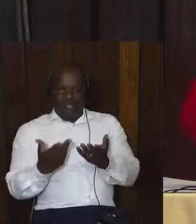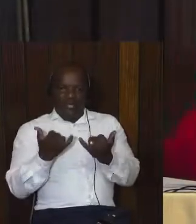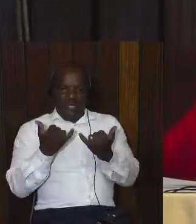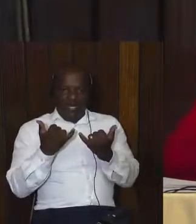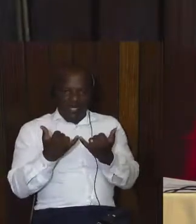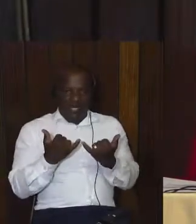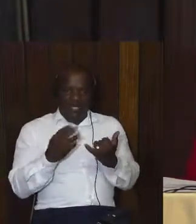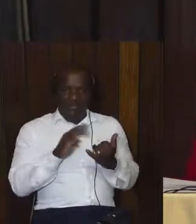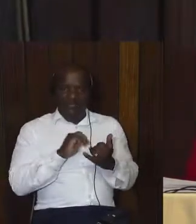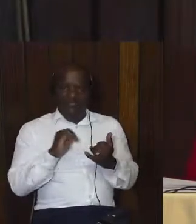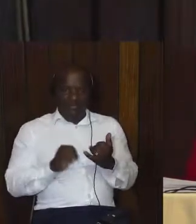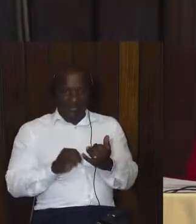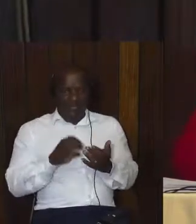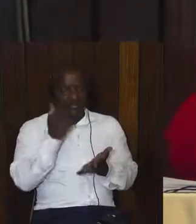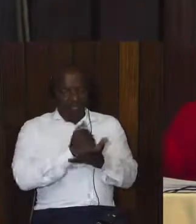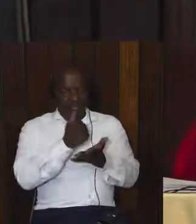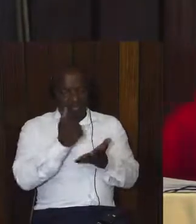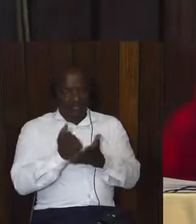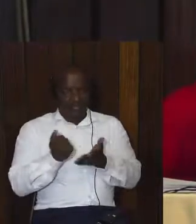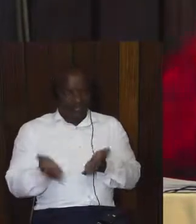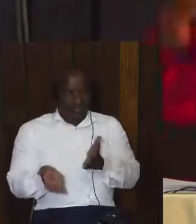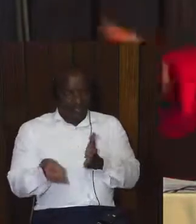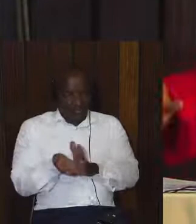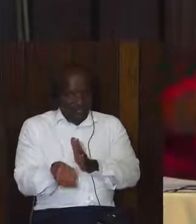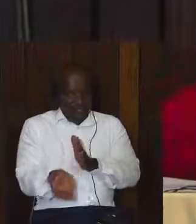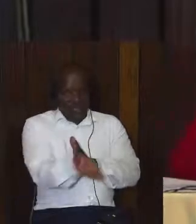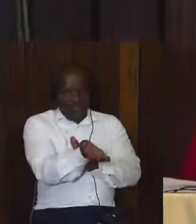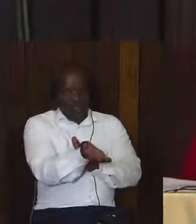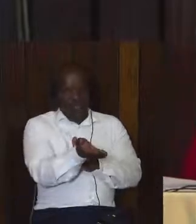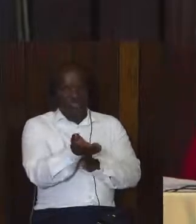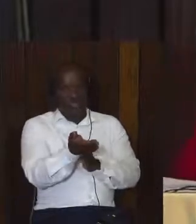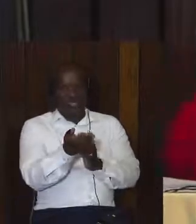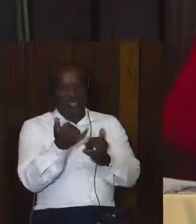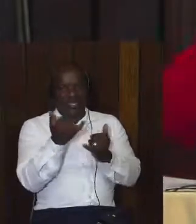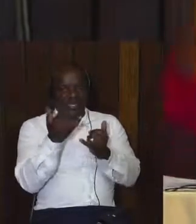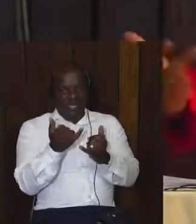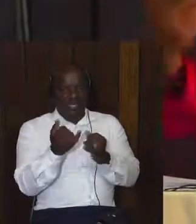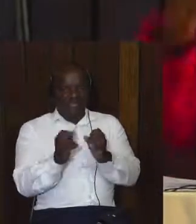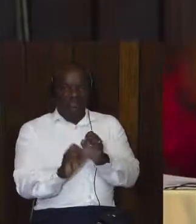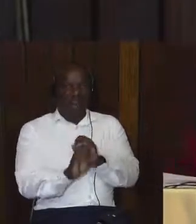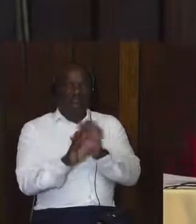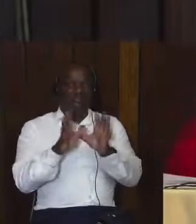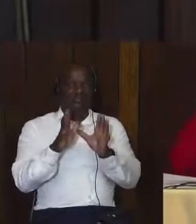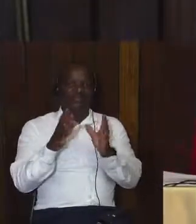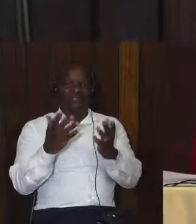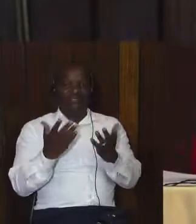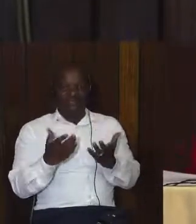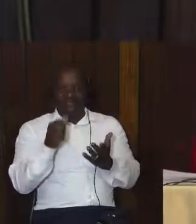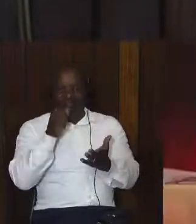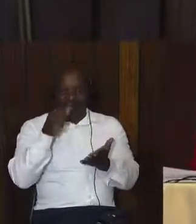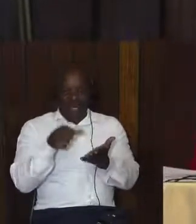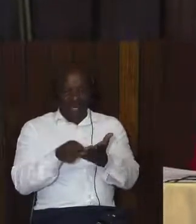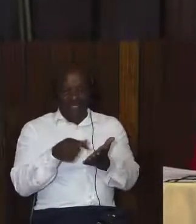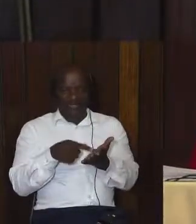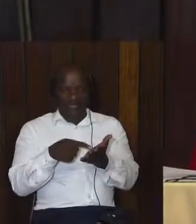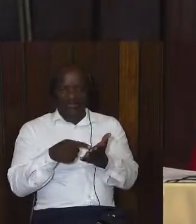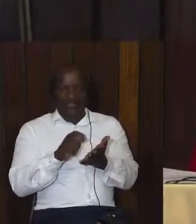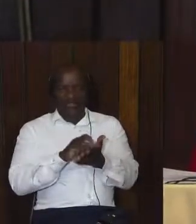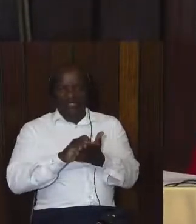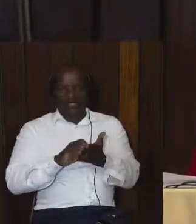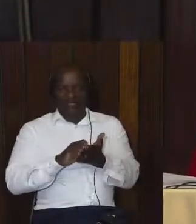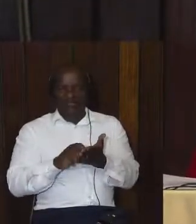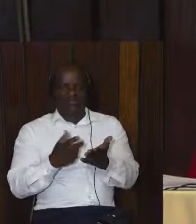had given you a go-ahead. All of a sudden, when we have advertised, now you are saying you got a letter from the minister. I'm